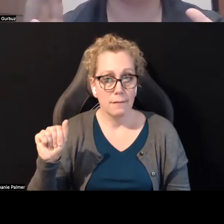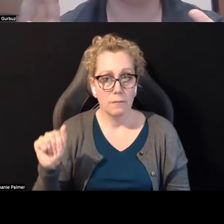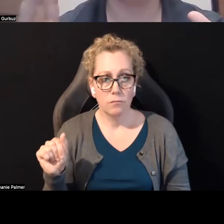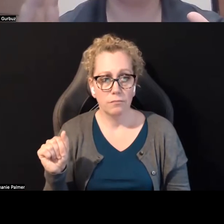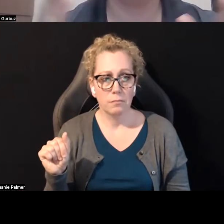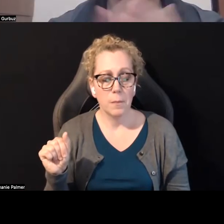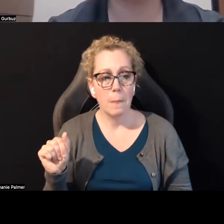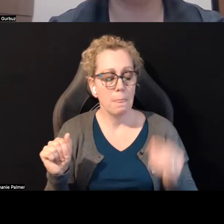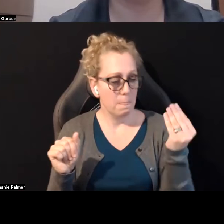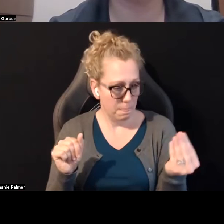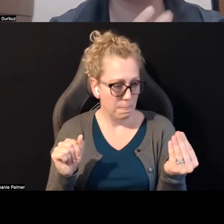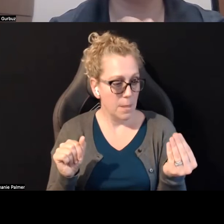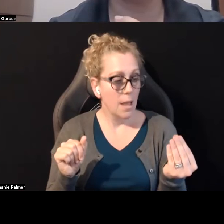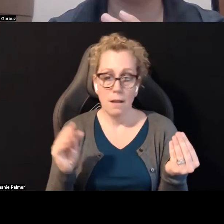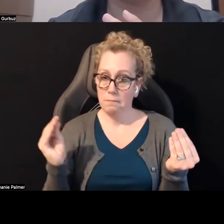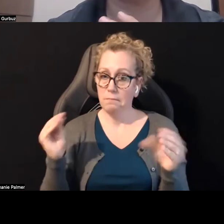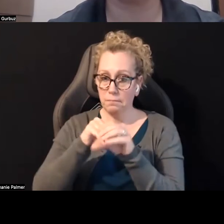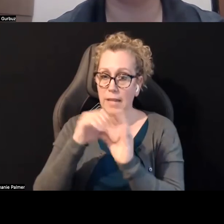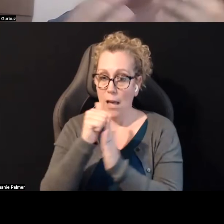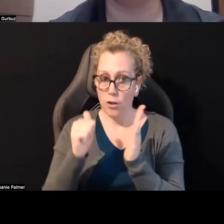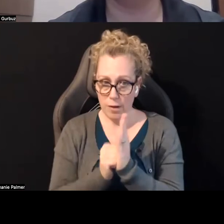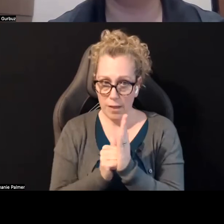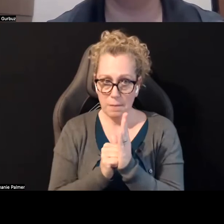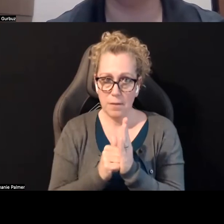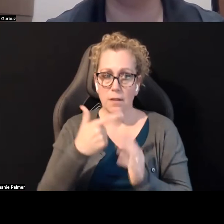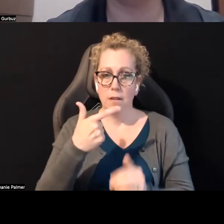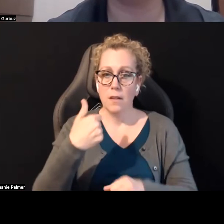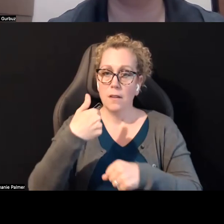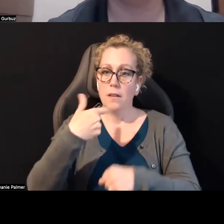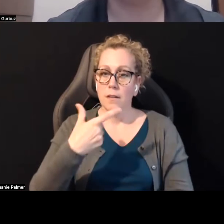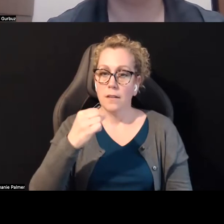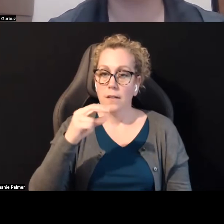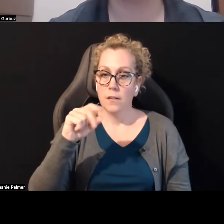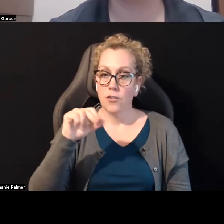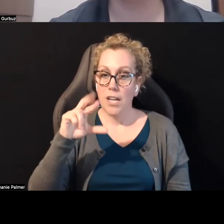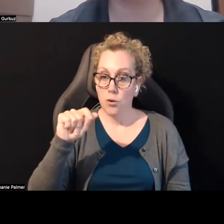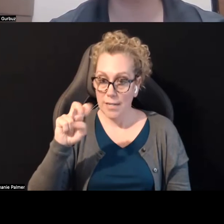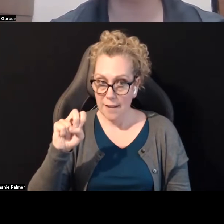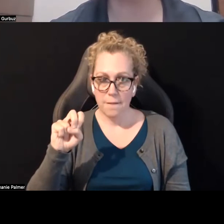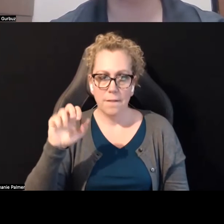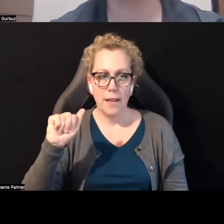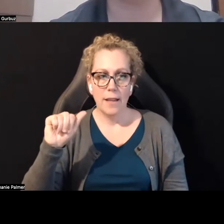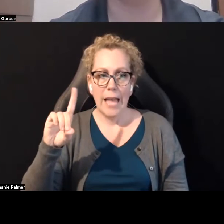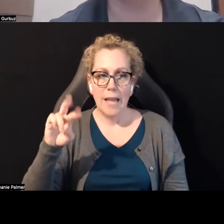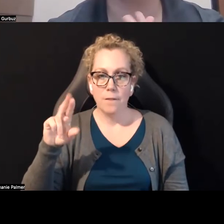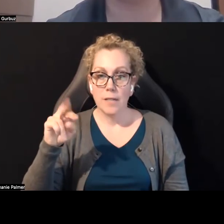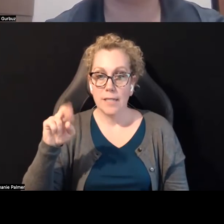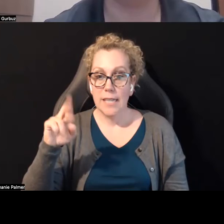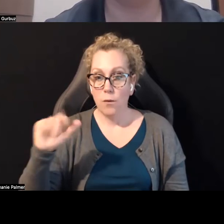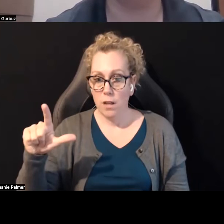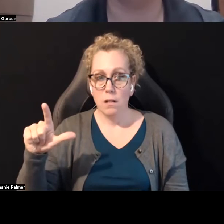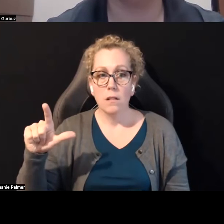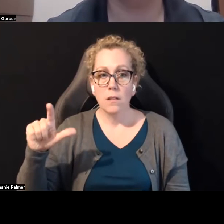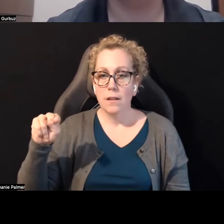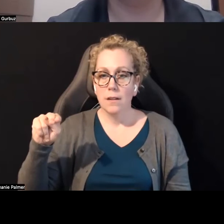this algorithm. It's called a generative adversarial network in computer vision. And we've developed kind of our own versions